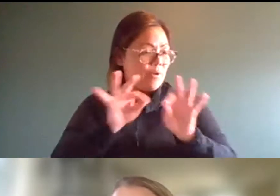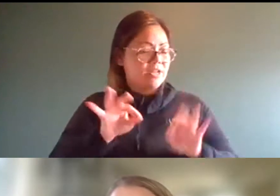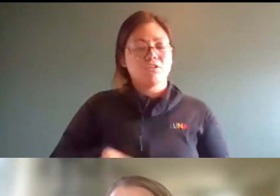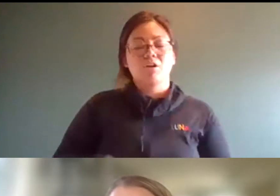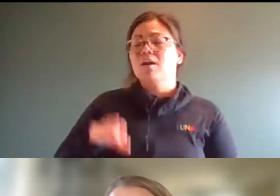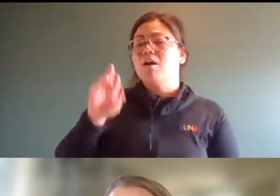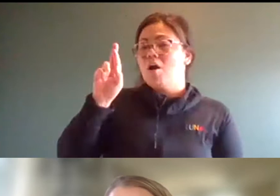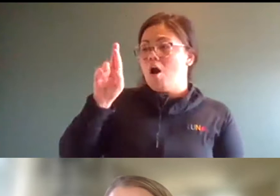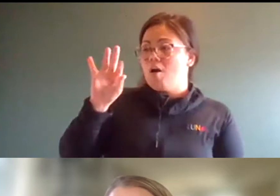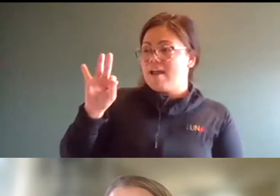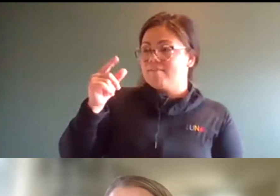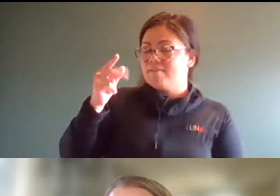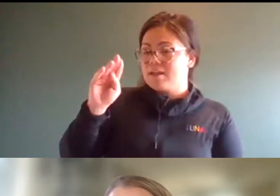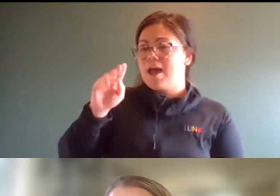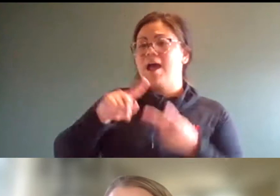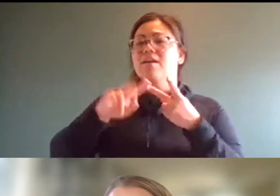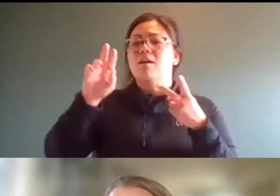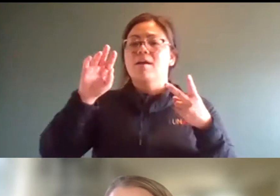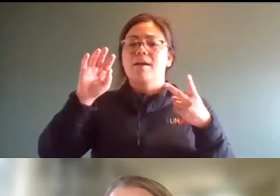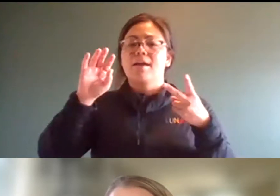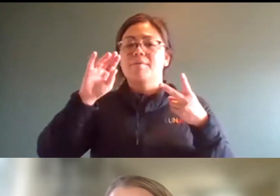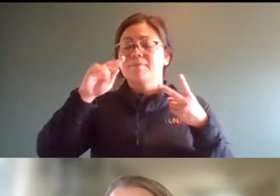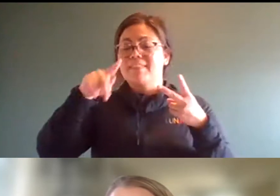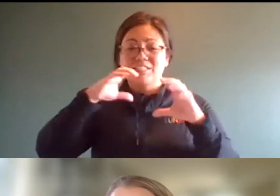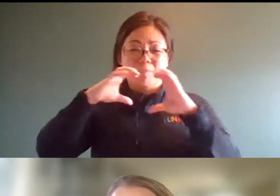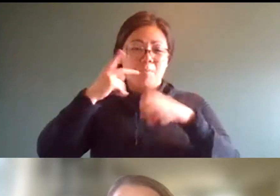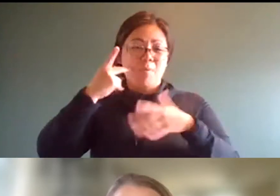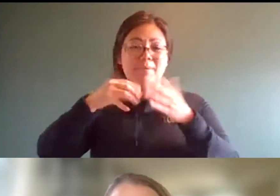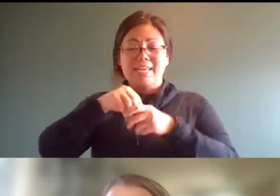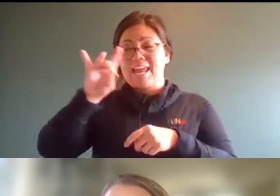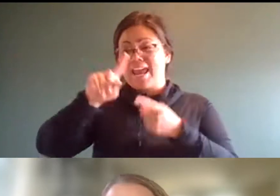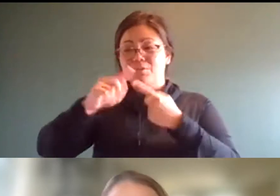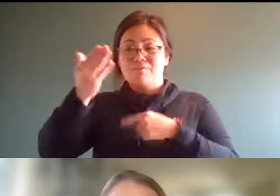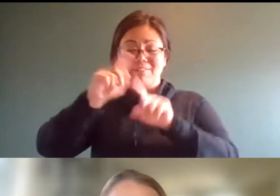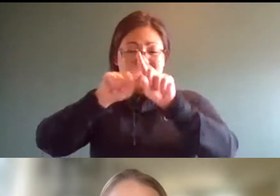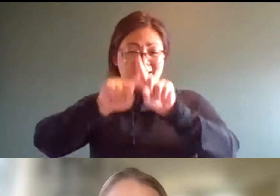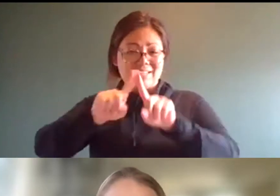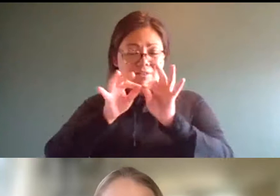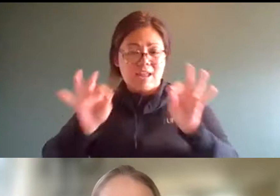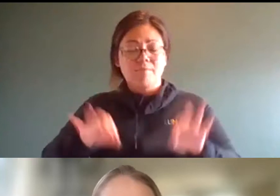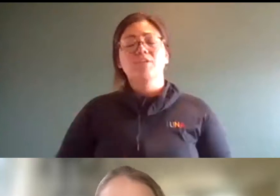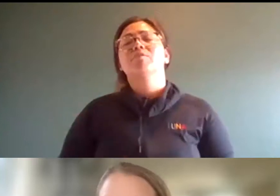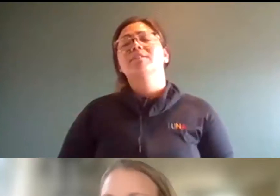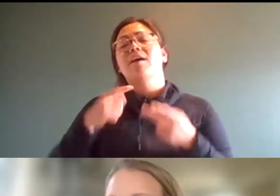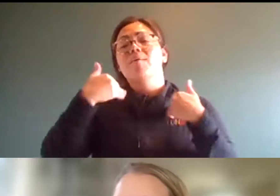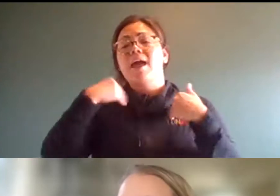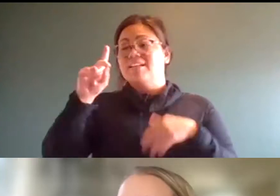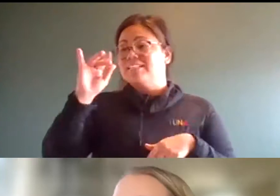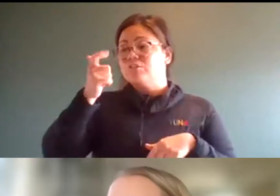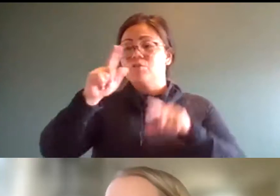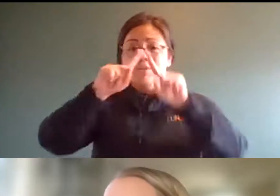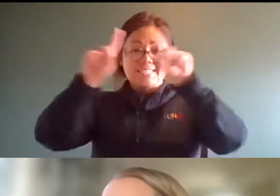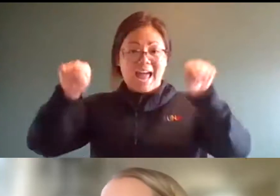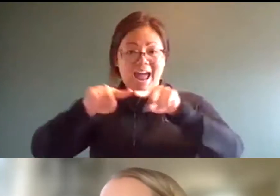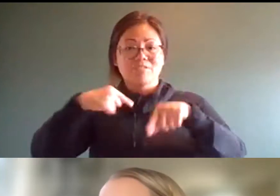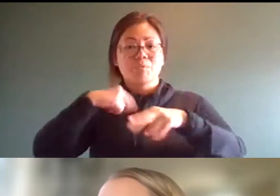guns and iPad communications are in probably 8 to 15 languages. We have digital signage that we use all throughout